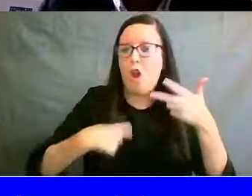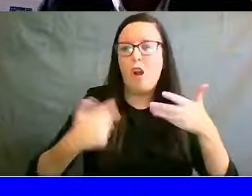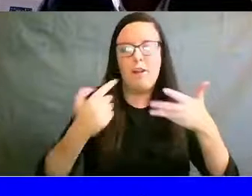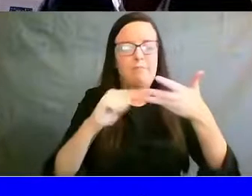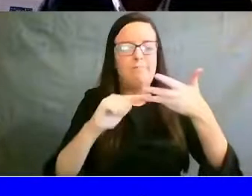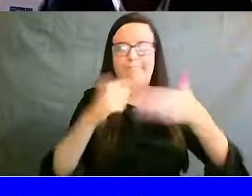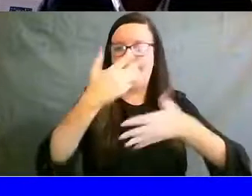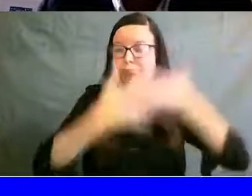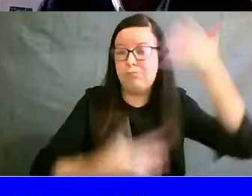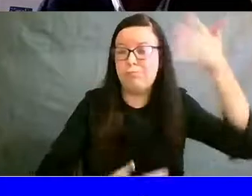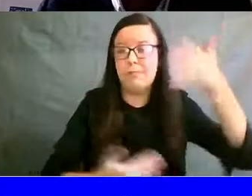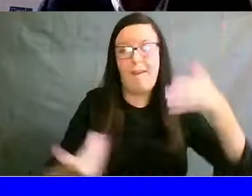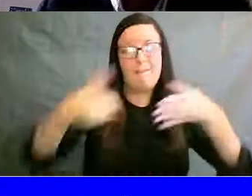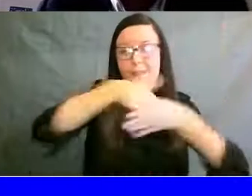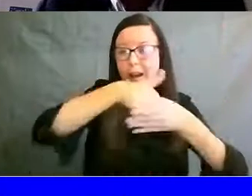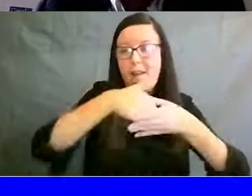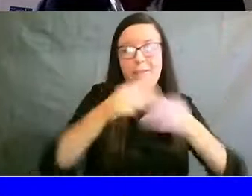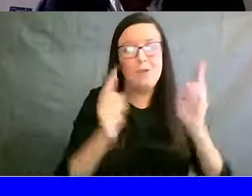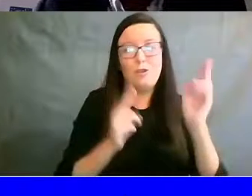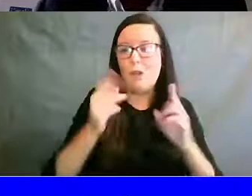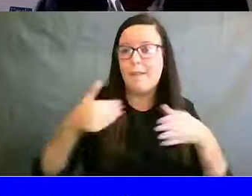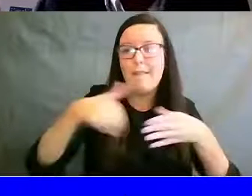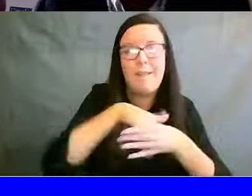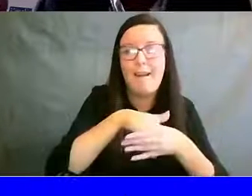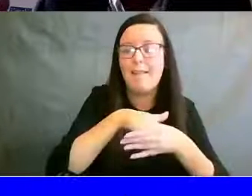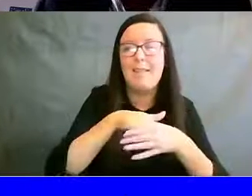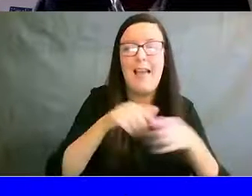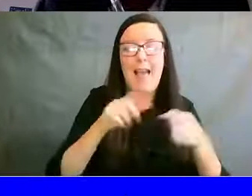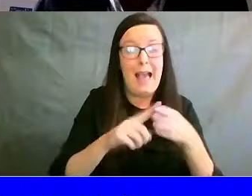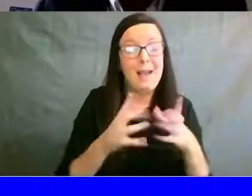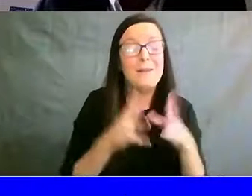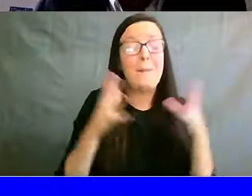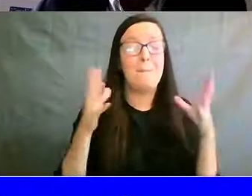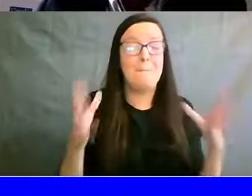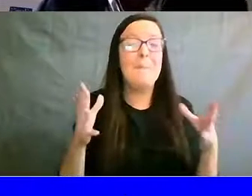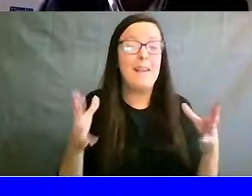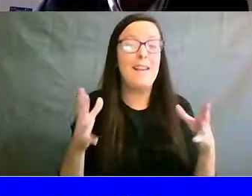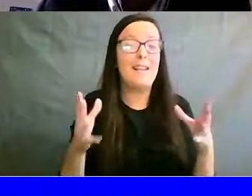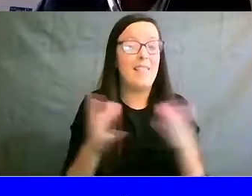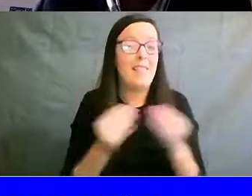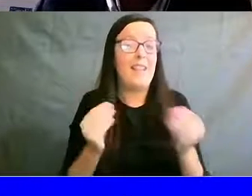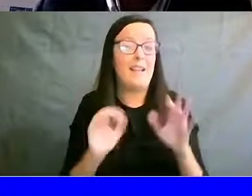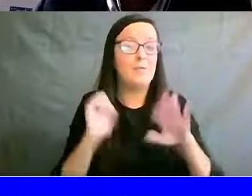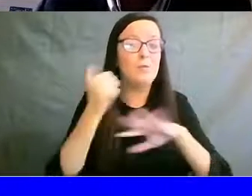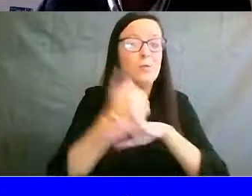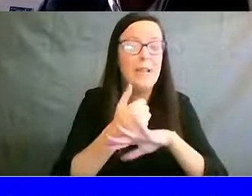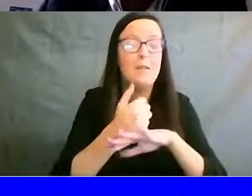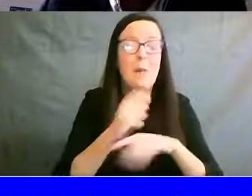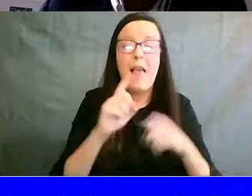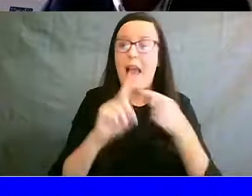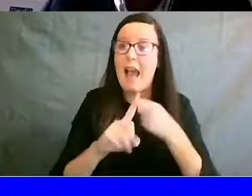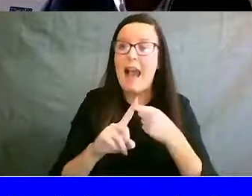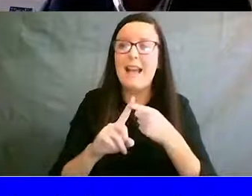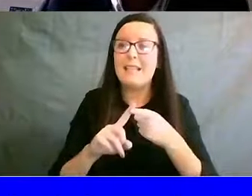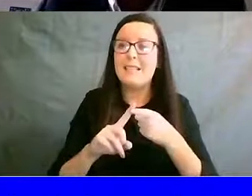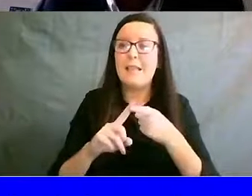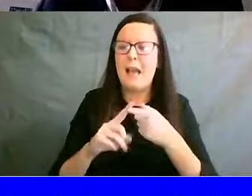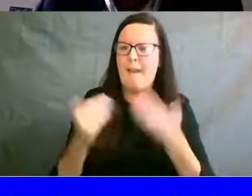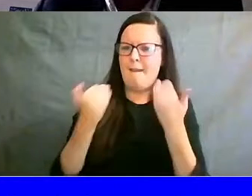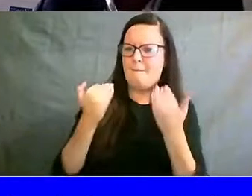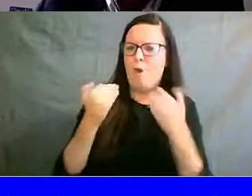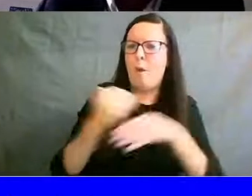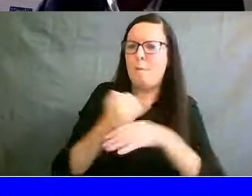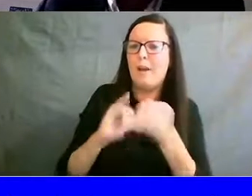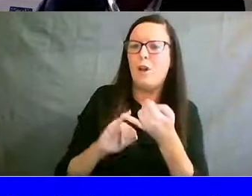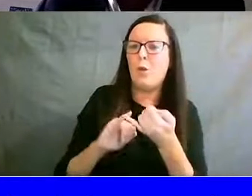to undertake, and it should only be undertaken through being informed of the lived experience of disability. So as Bronagh said, it's